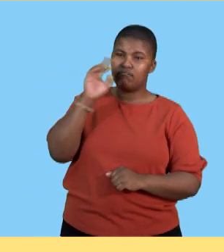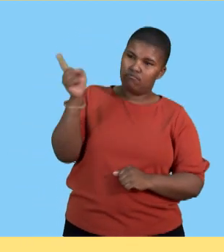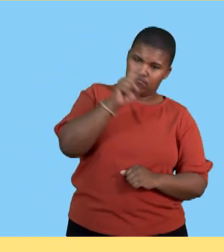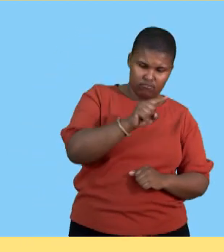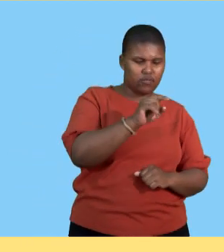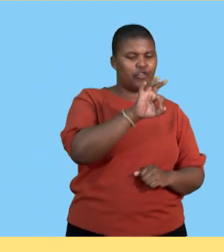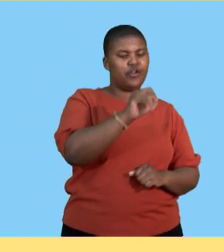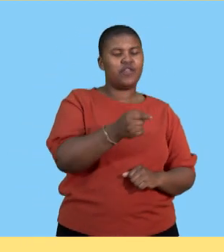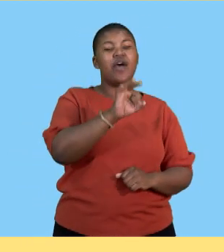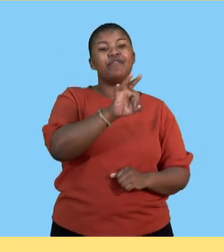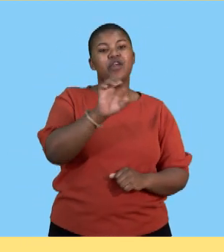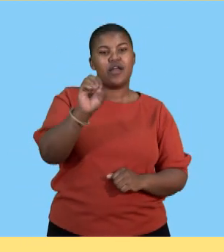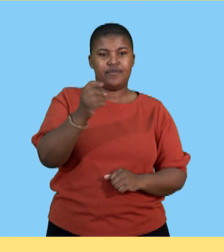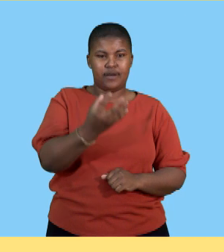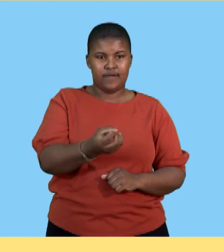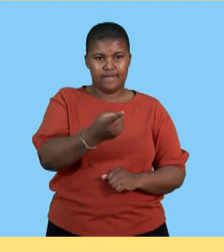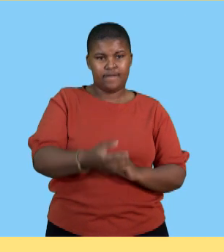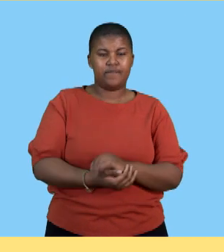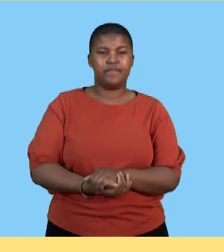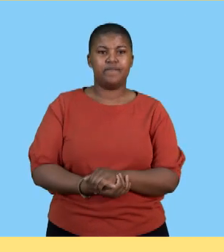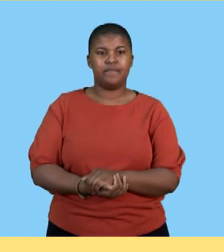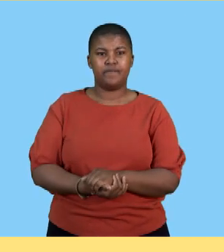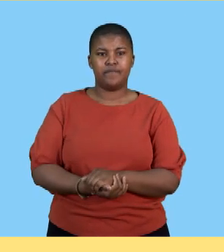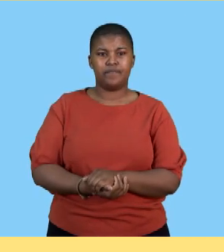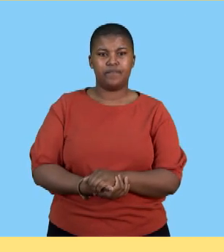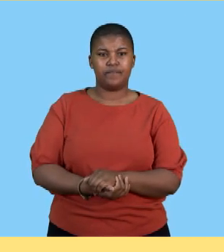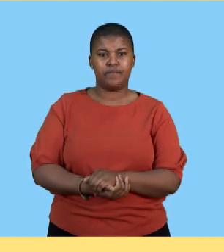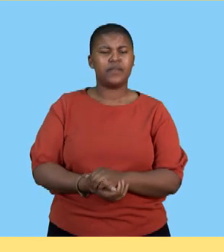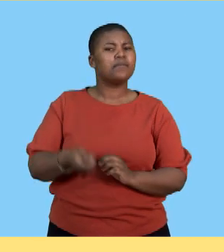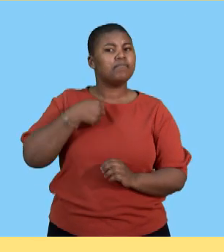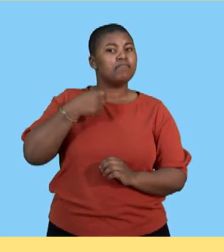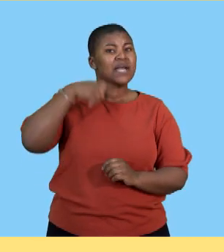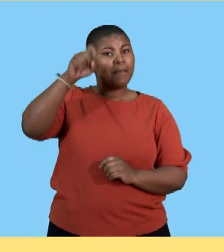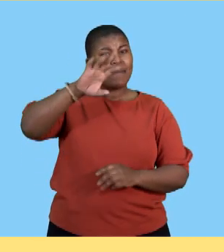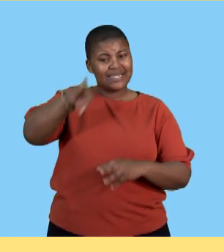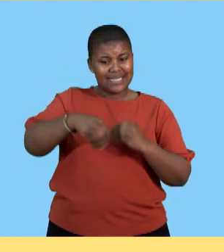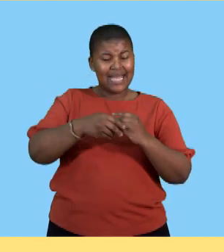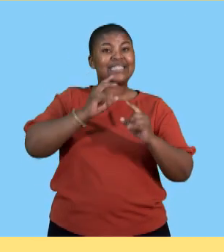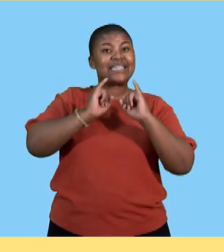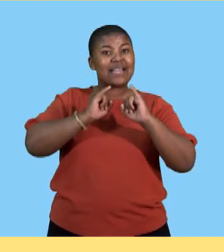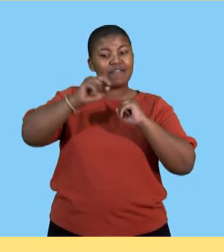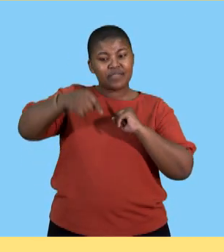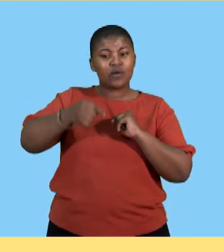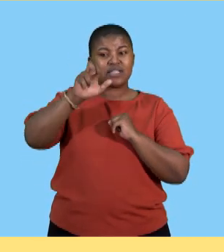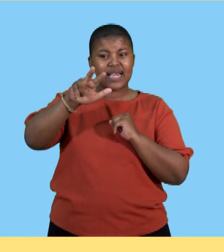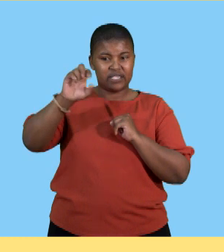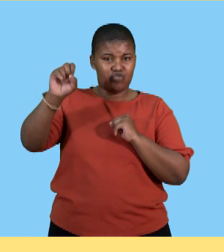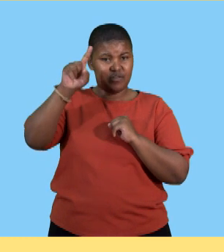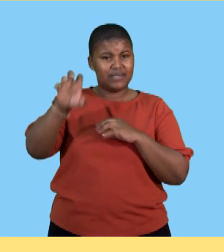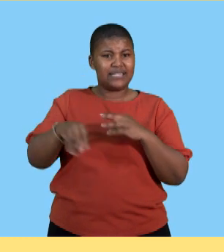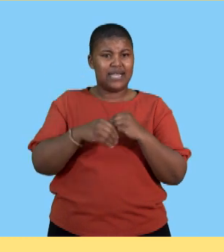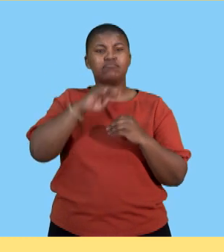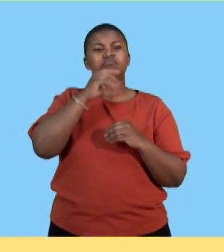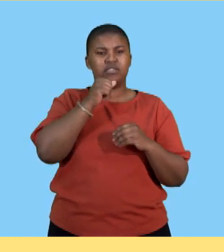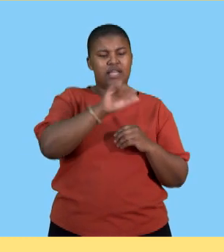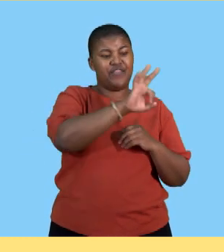So come here, I have my 3,300 here. Then I must add now this 11.8. So I'll